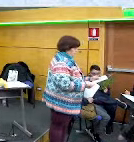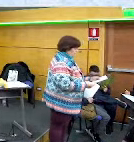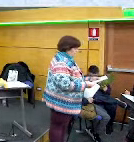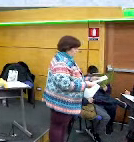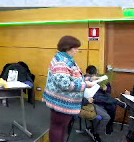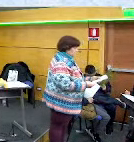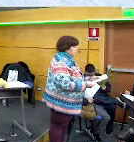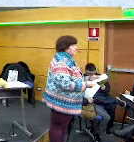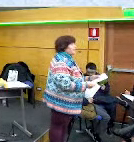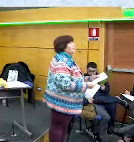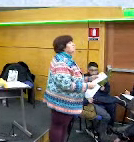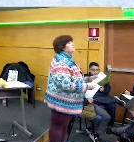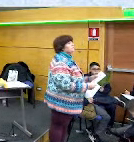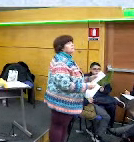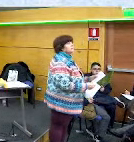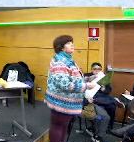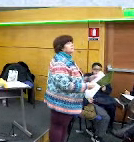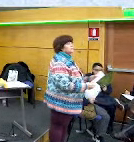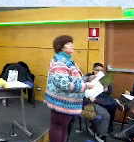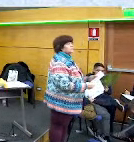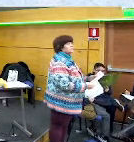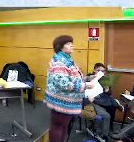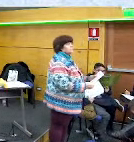My puppy plays piano.